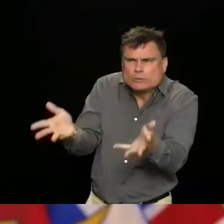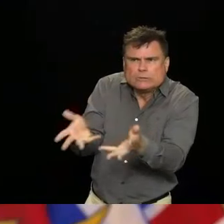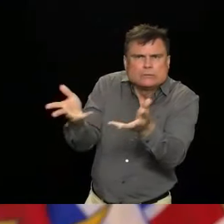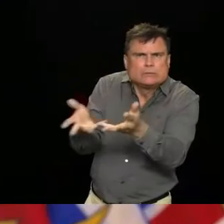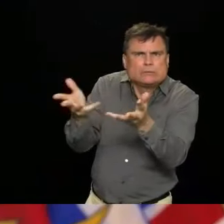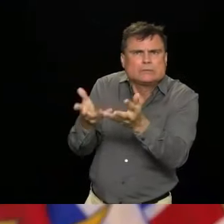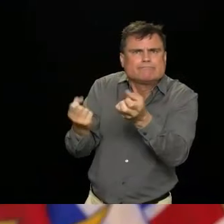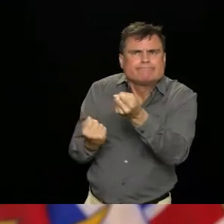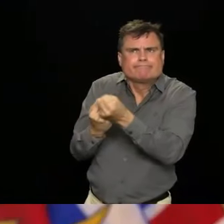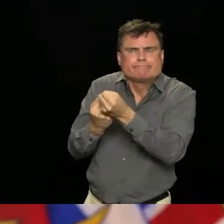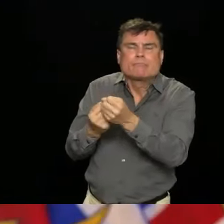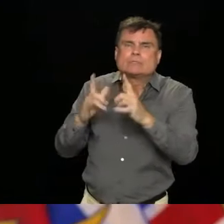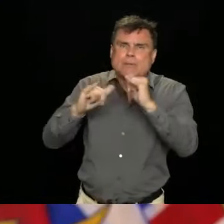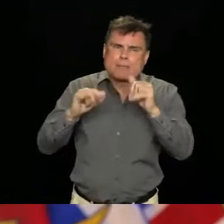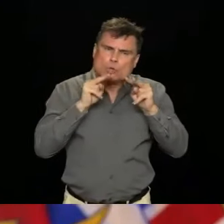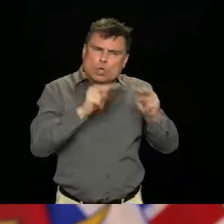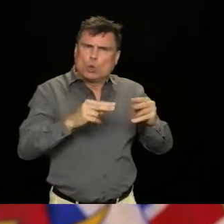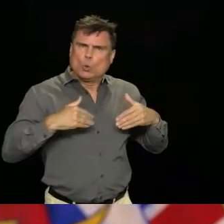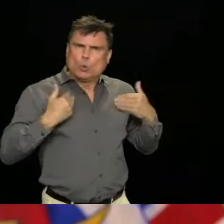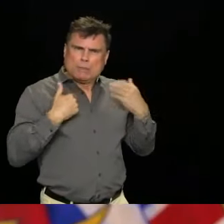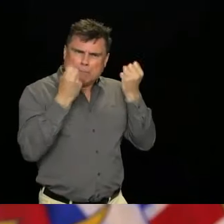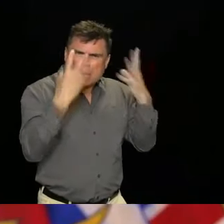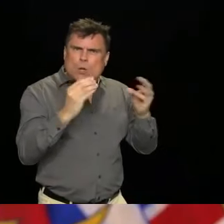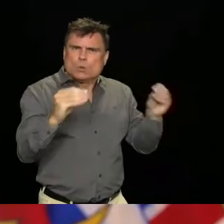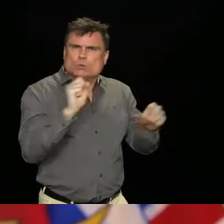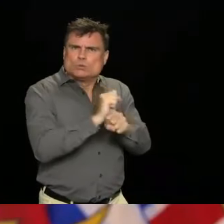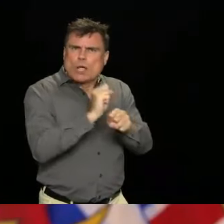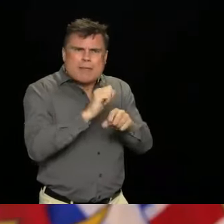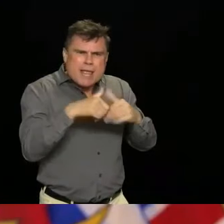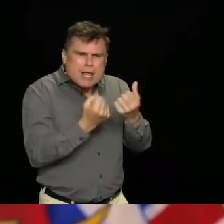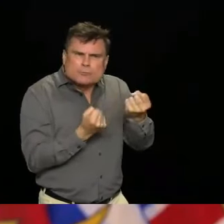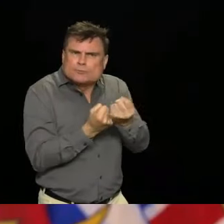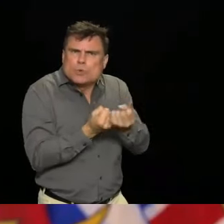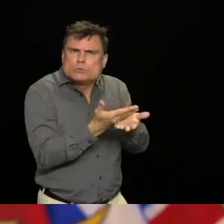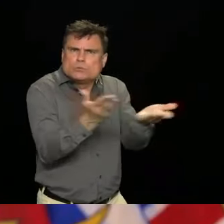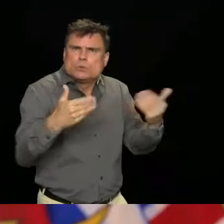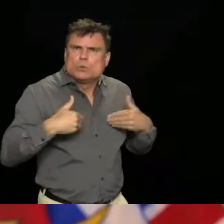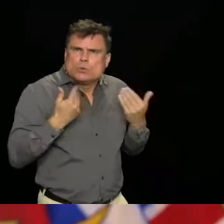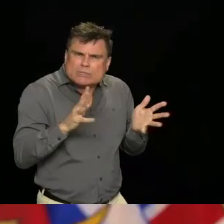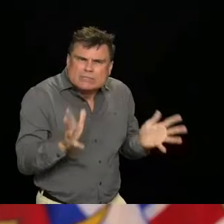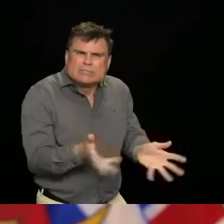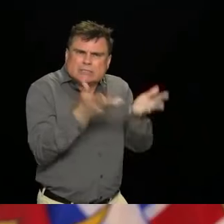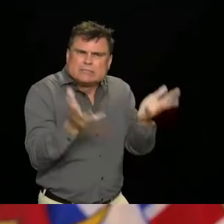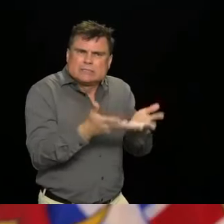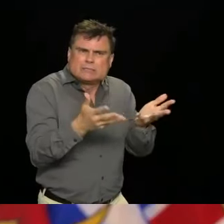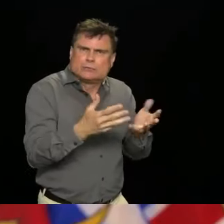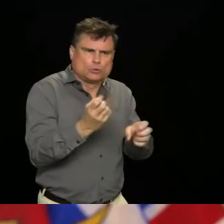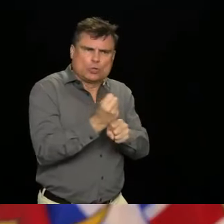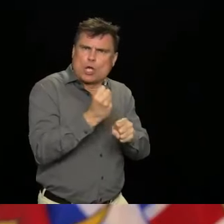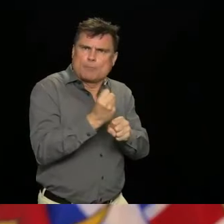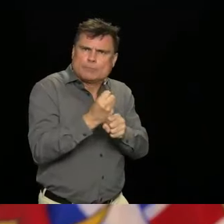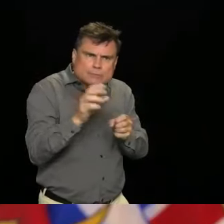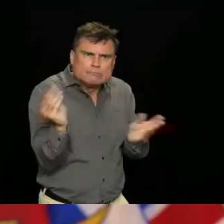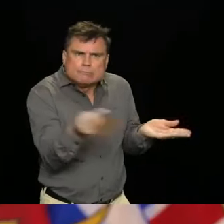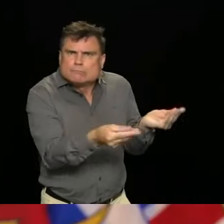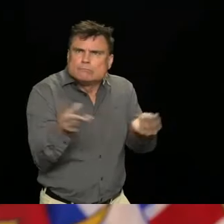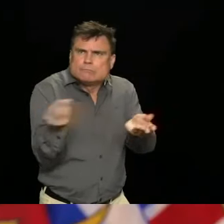provide support for youth through job training and other areas to be able to really see our economy fully